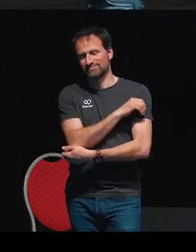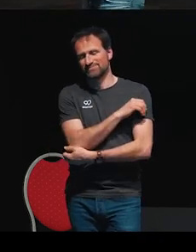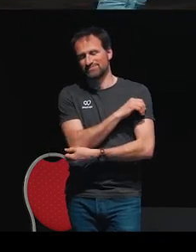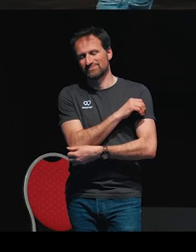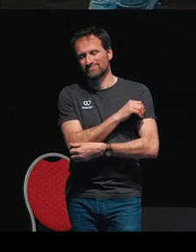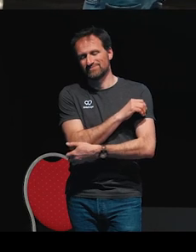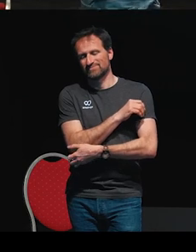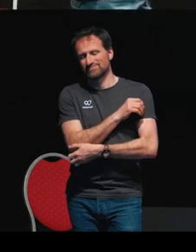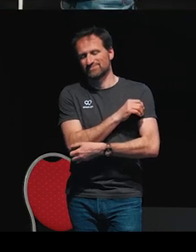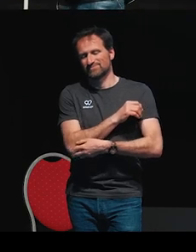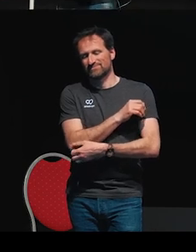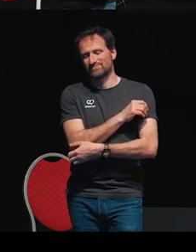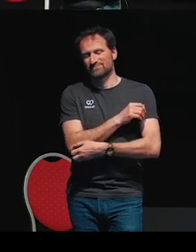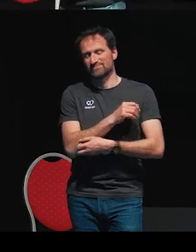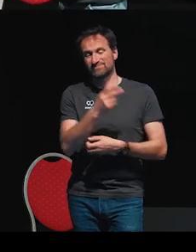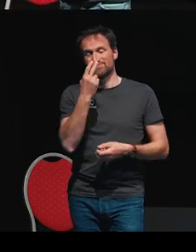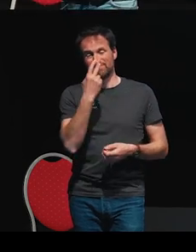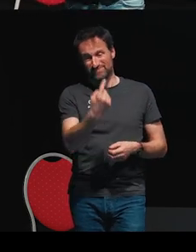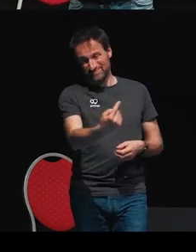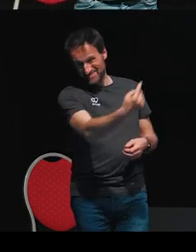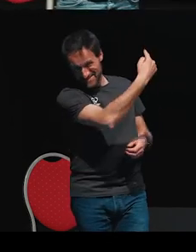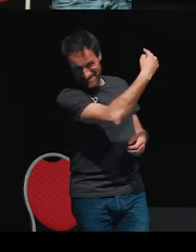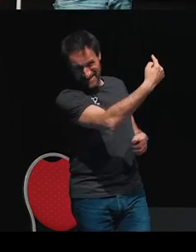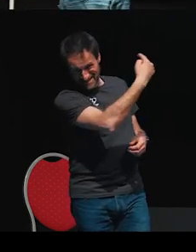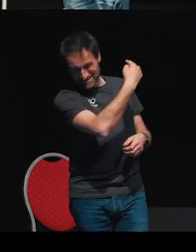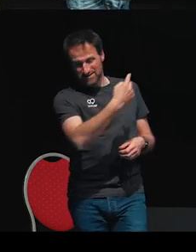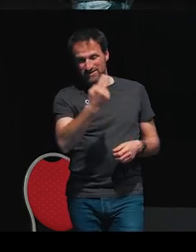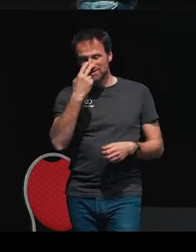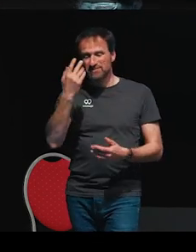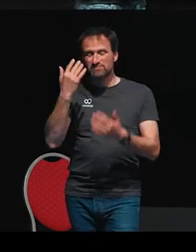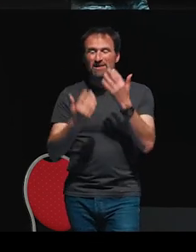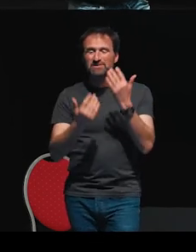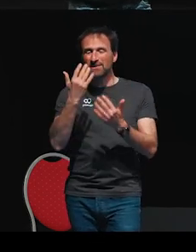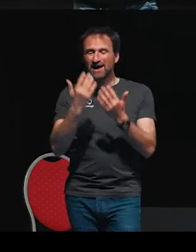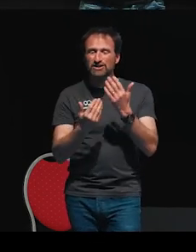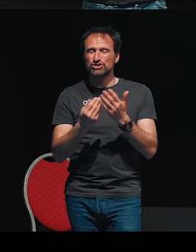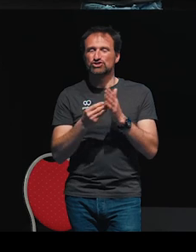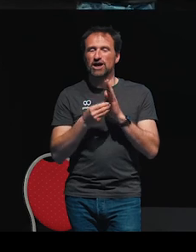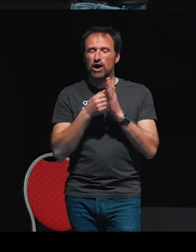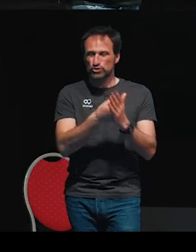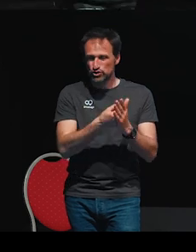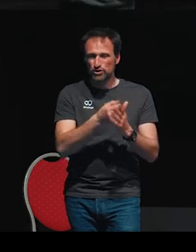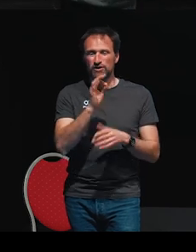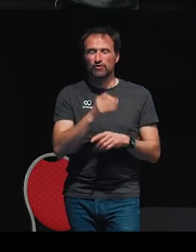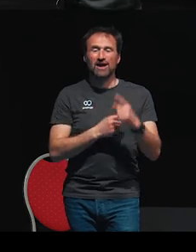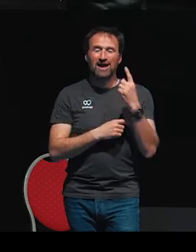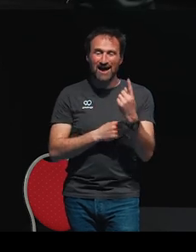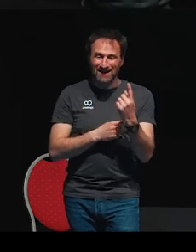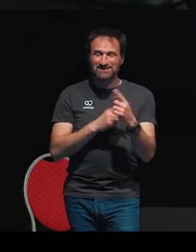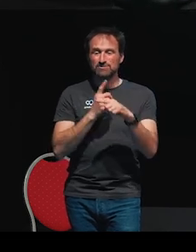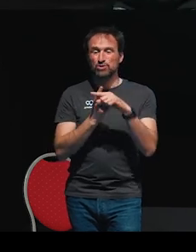If you take a look on the right side, you see the mathematical explanation for